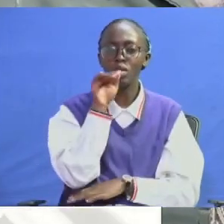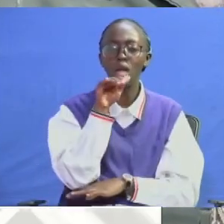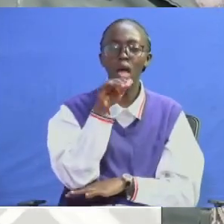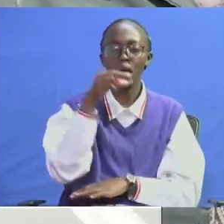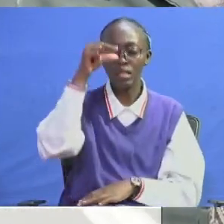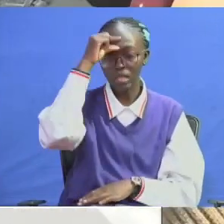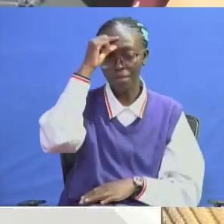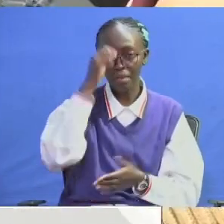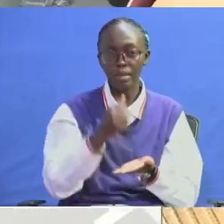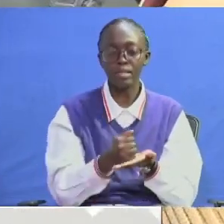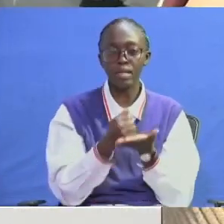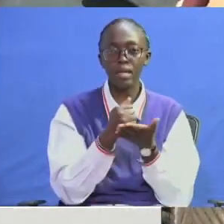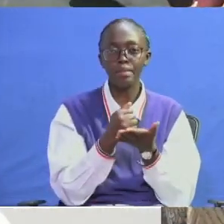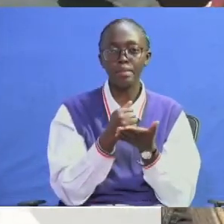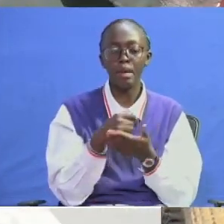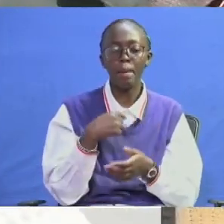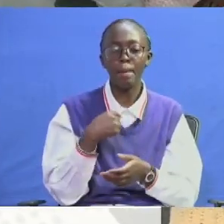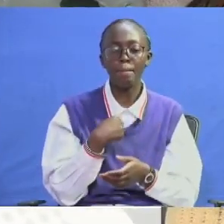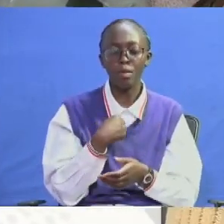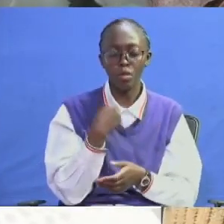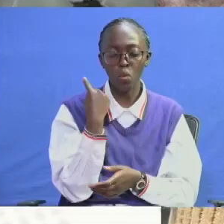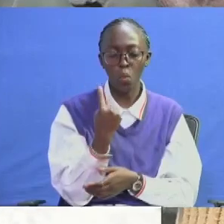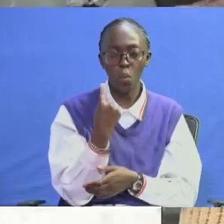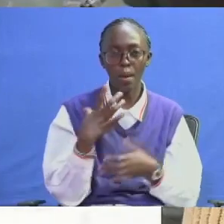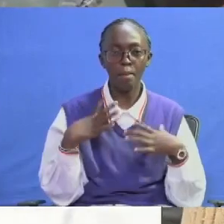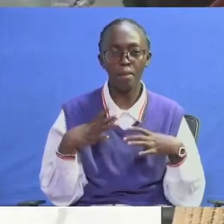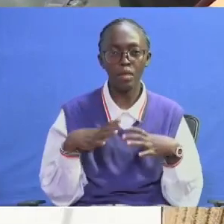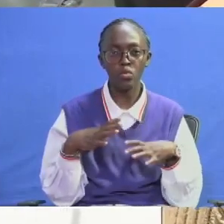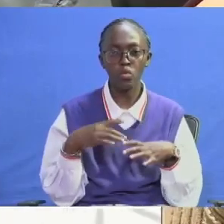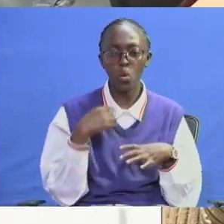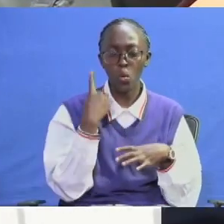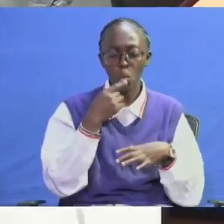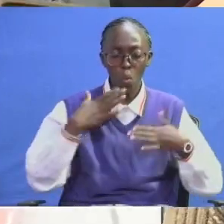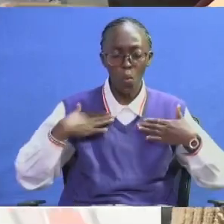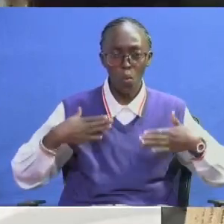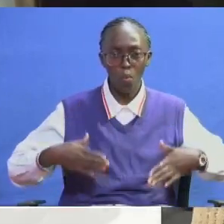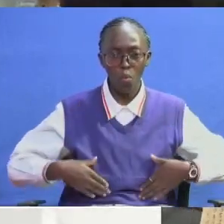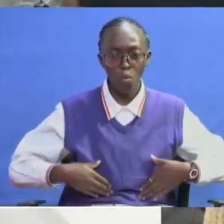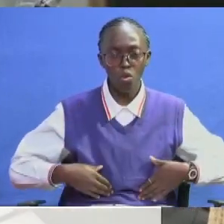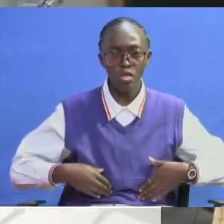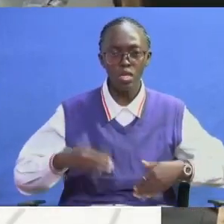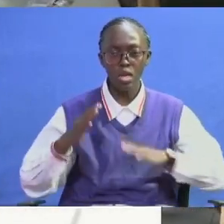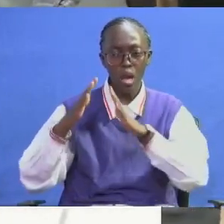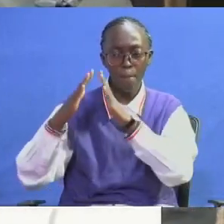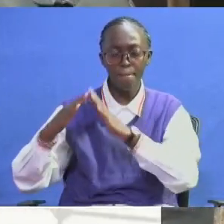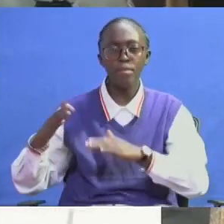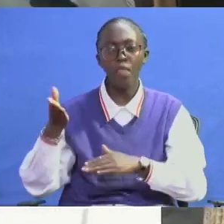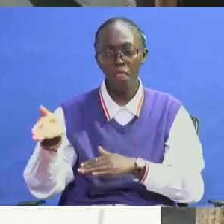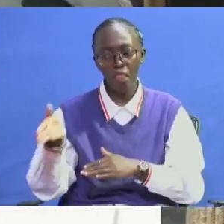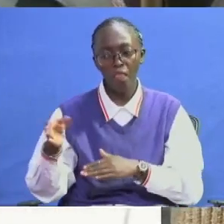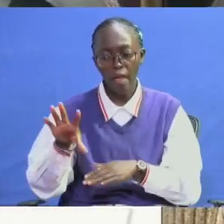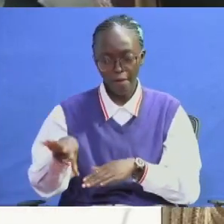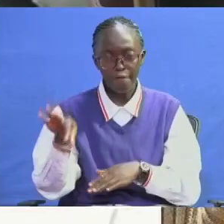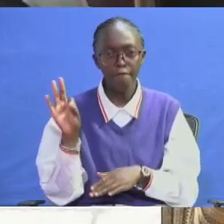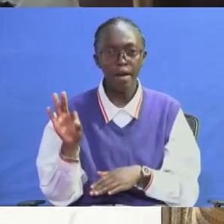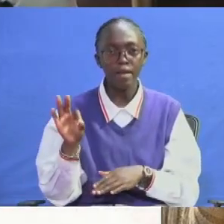to help us. Mimi ni moja ambayo maiti ilipatikana kwa mji yake. Mji yangu ilitoka, maiti